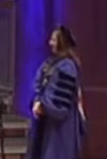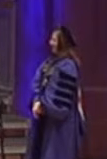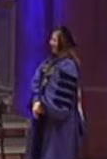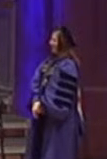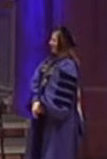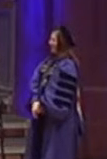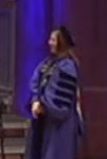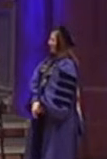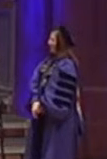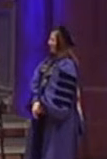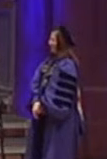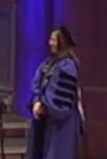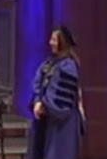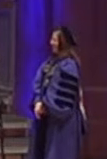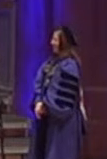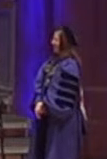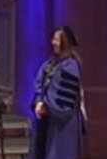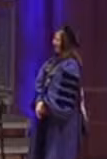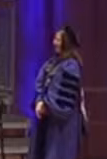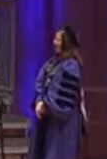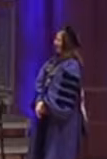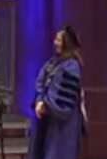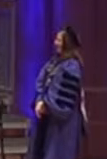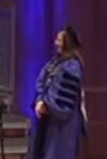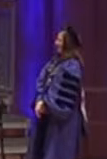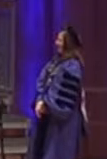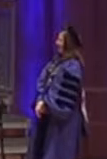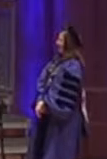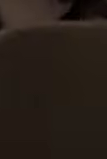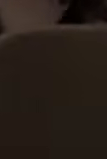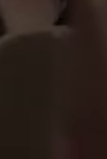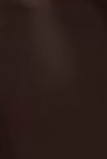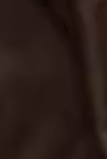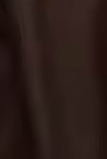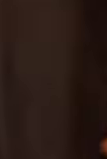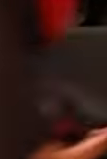Jesse Israel, magna cum laude.